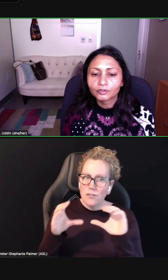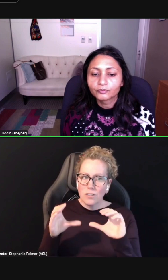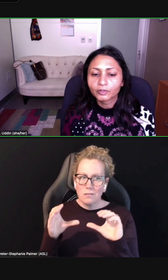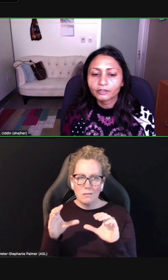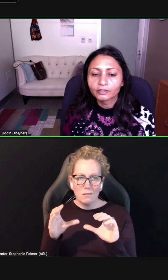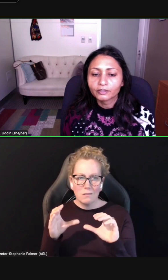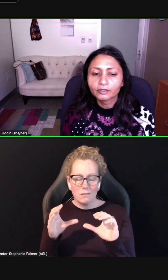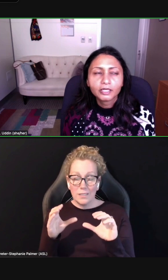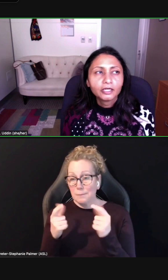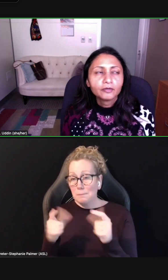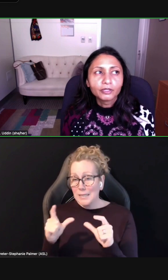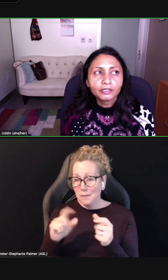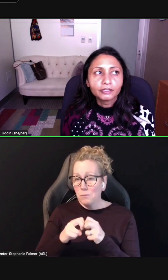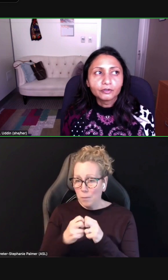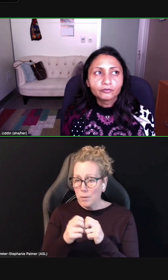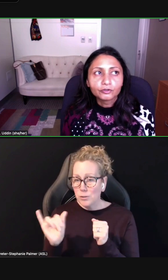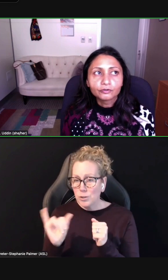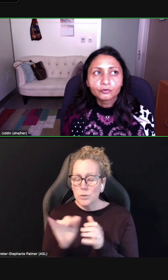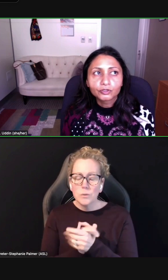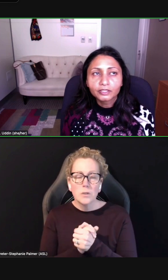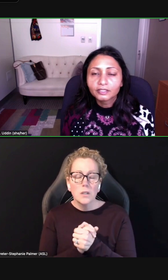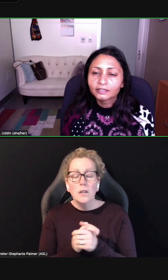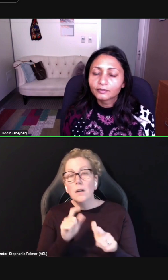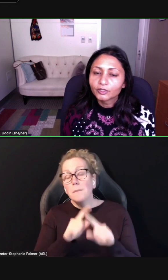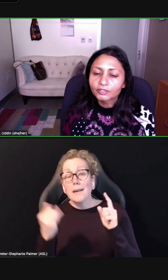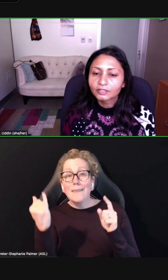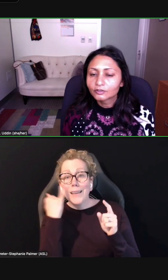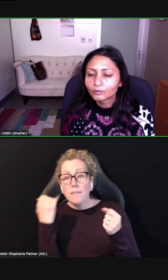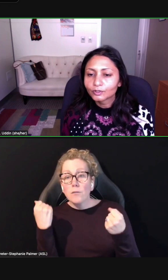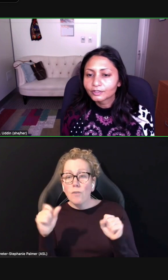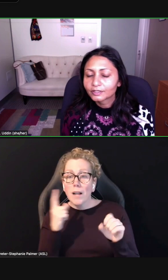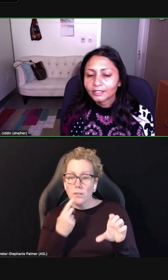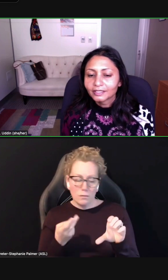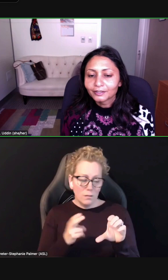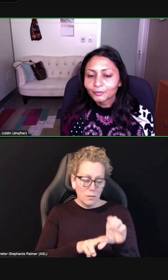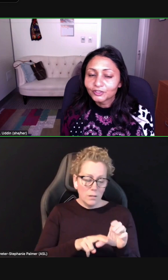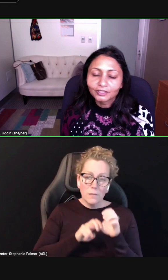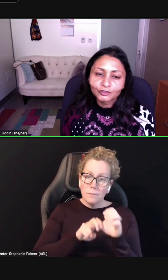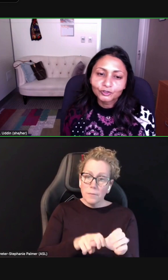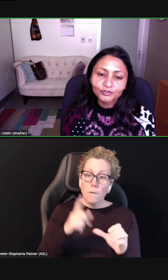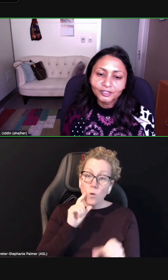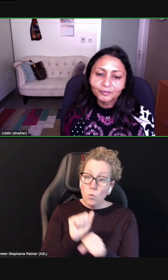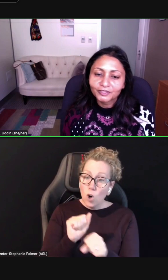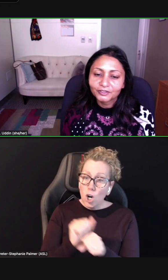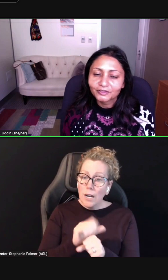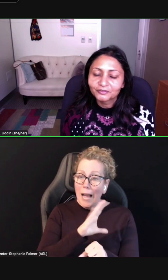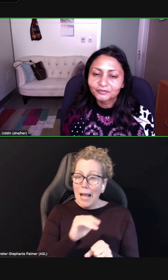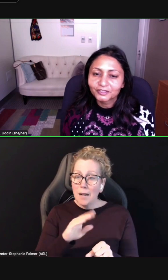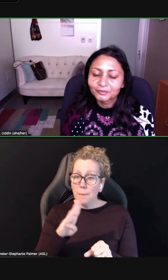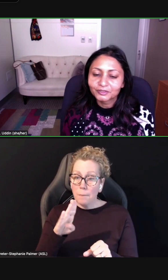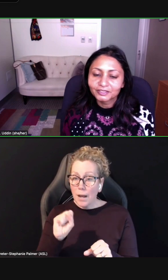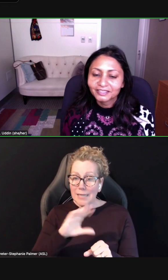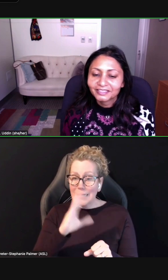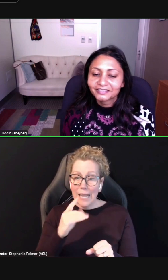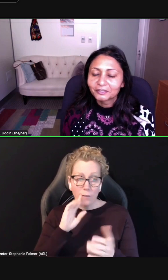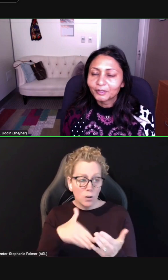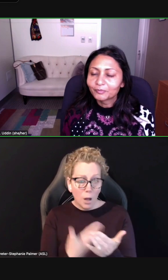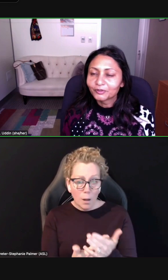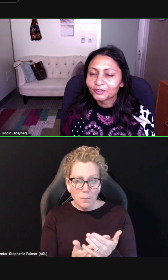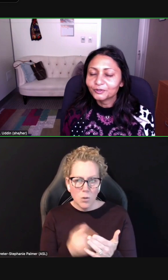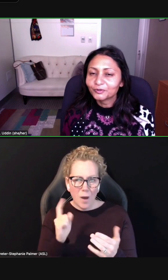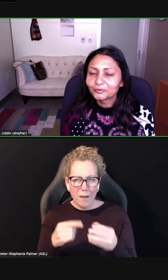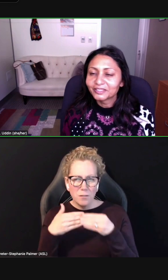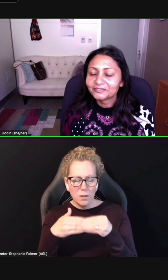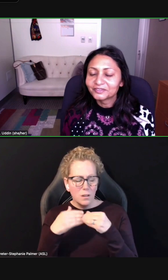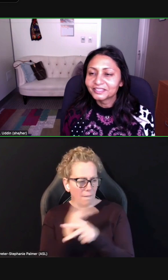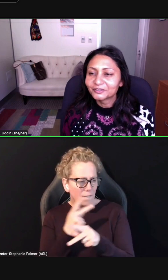main issue as well. But if you're trying to take the bus to get to work and the bus never shows up, then you have to flexibly come up